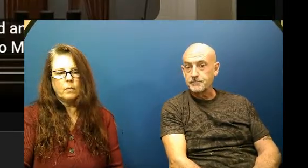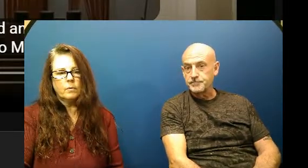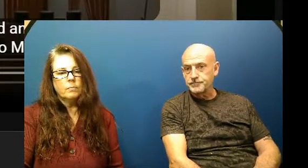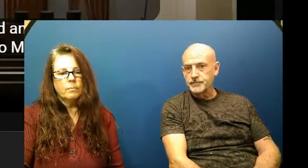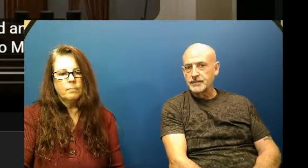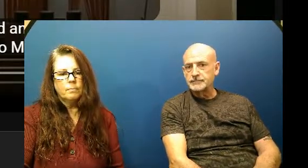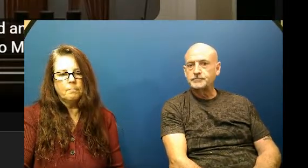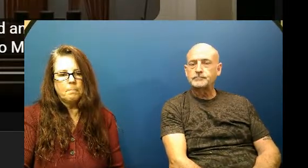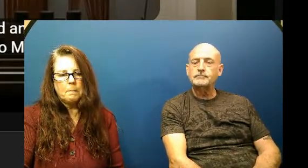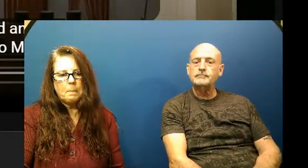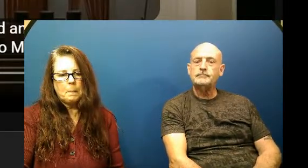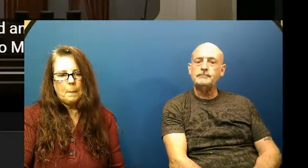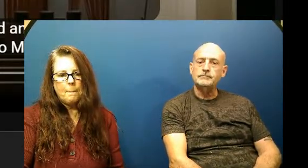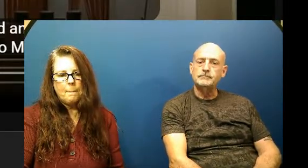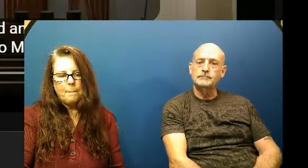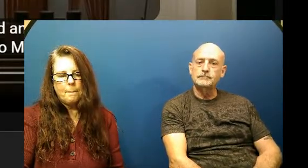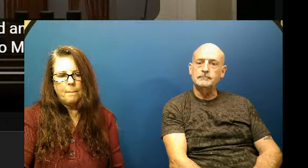anything.